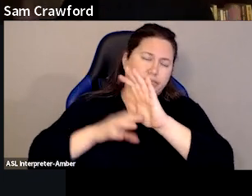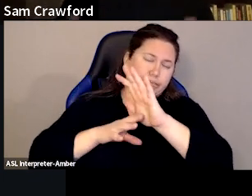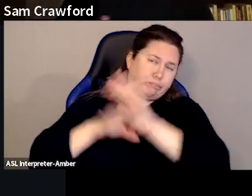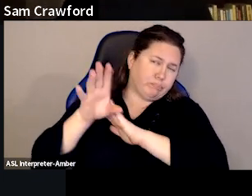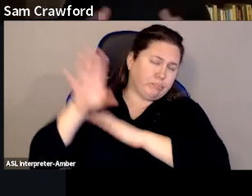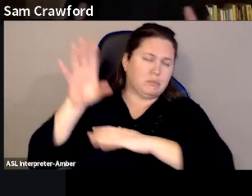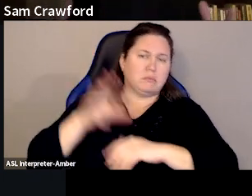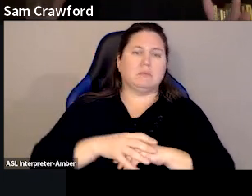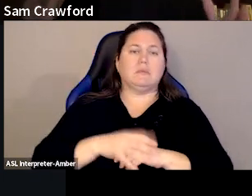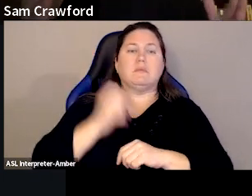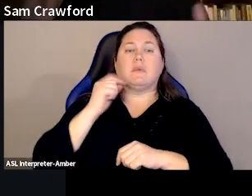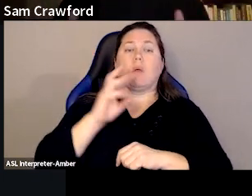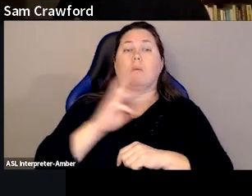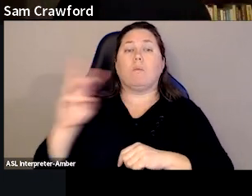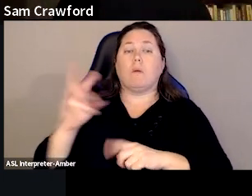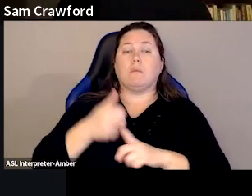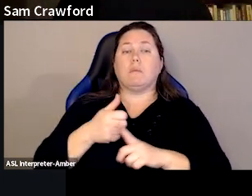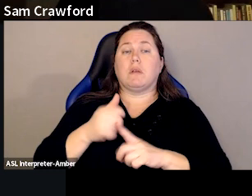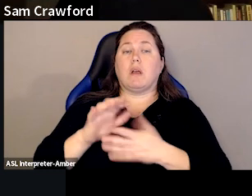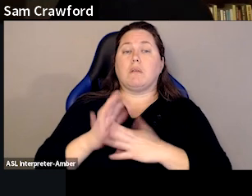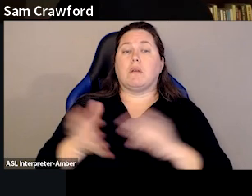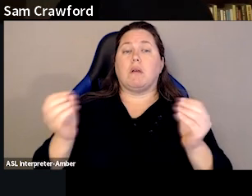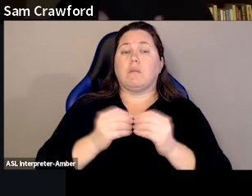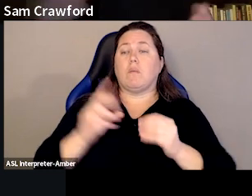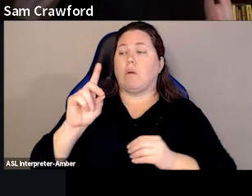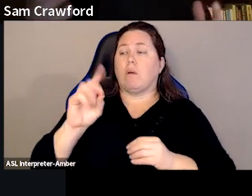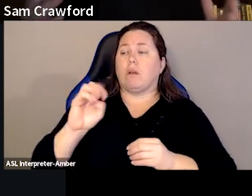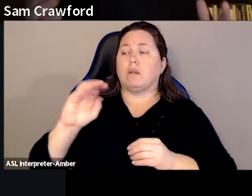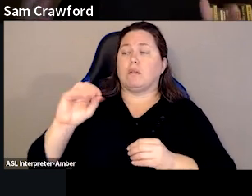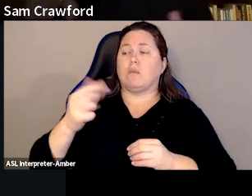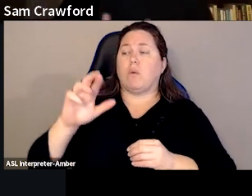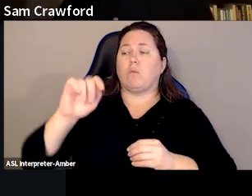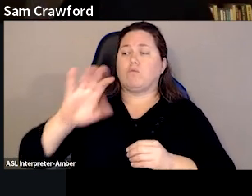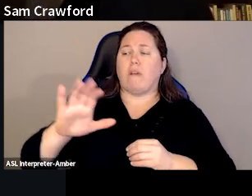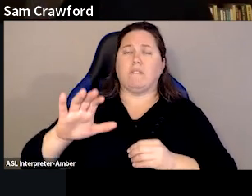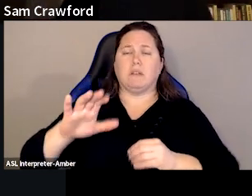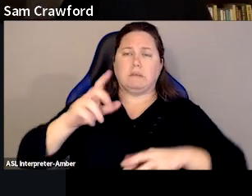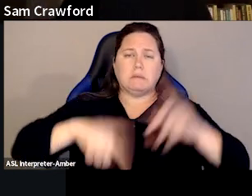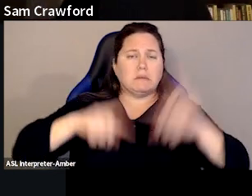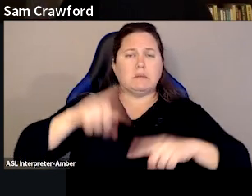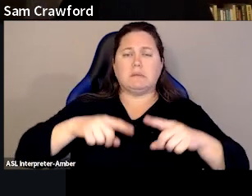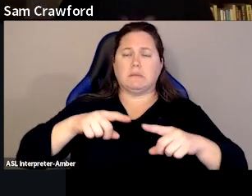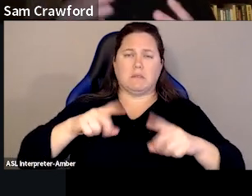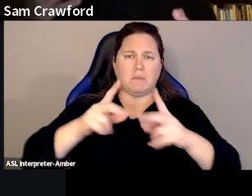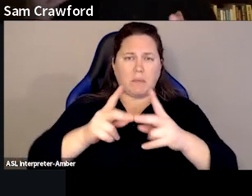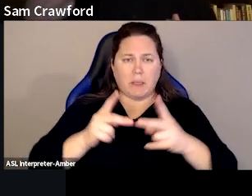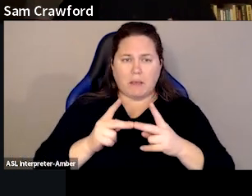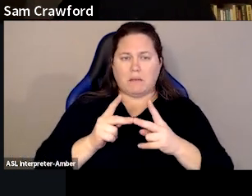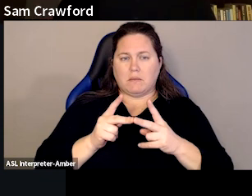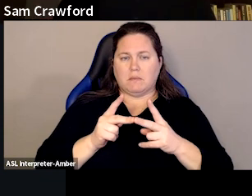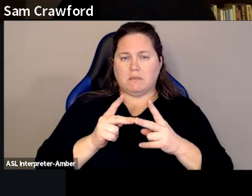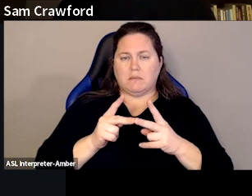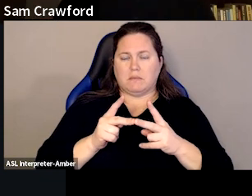And the web itself has become a much more democratic place, and it's put the power firmly in users' hands.